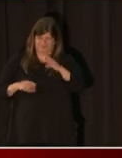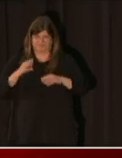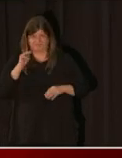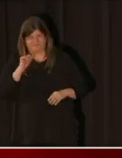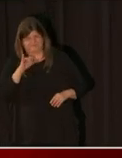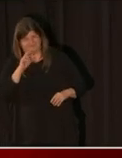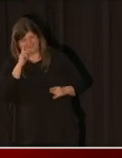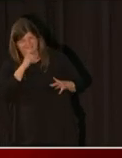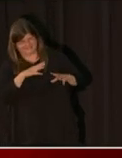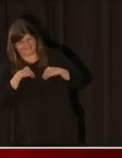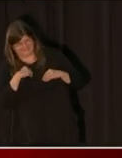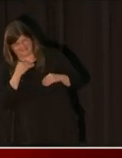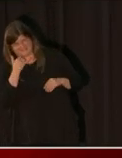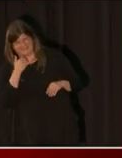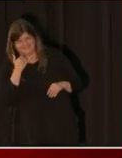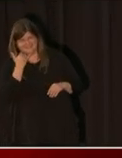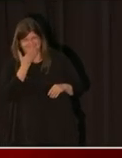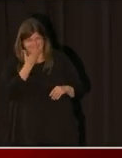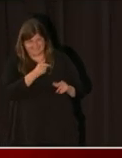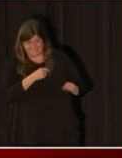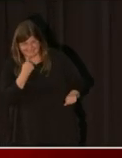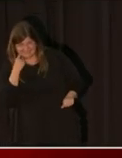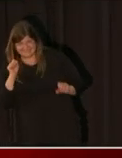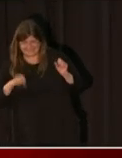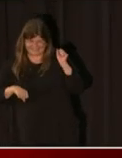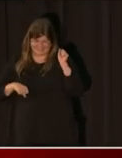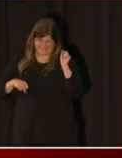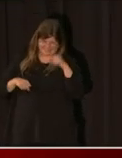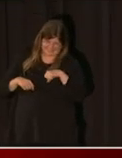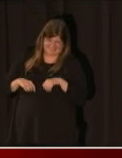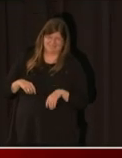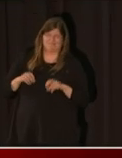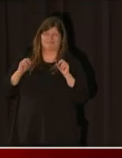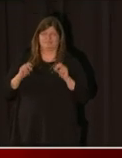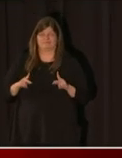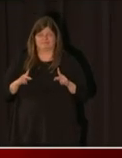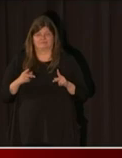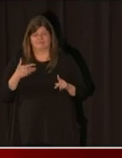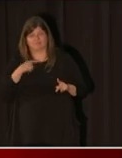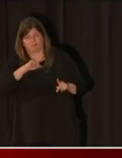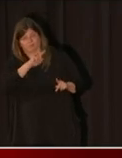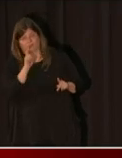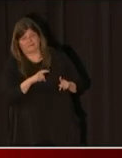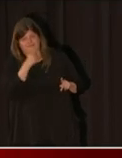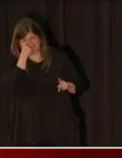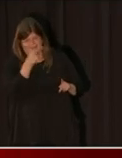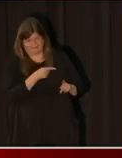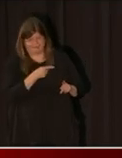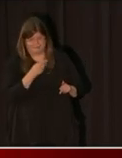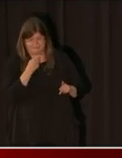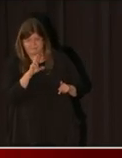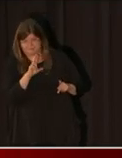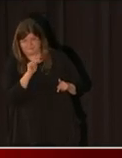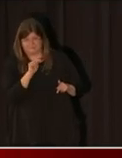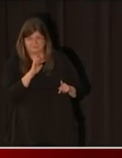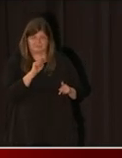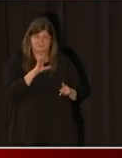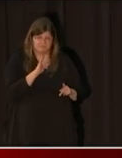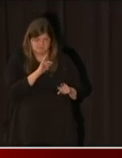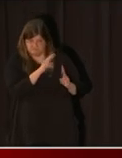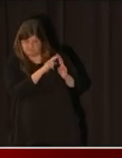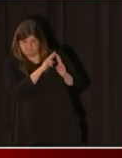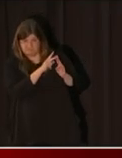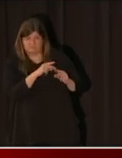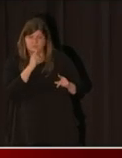I can. This is for either you or Dr. Nesbitt. You had just said that you believe that the peak is still going to be